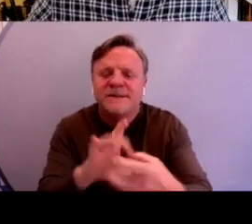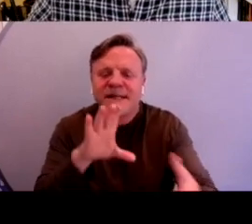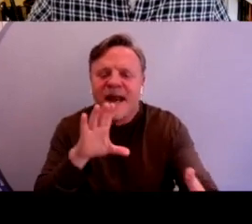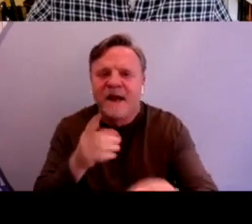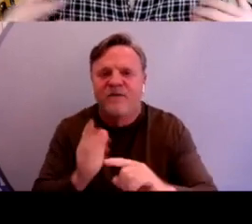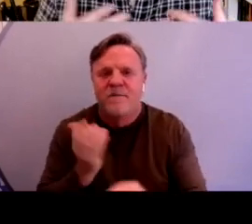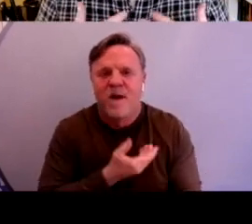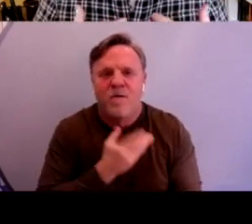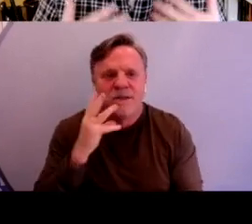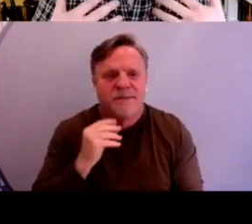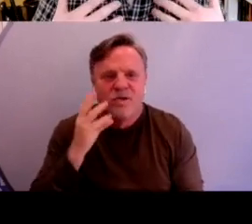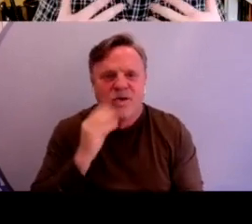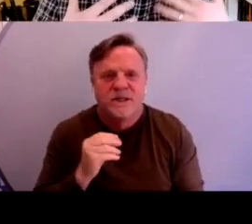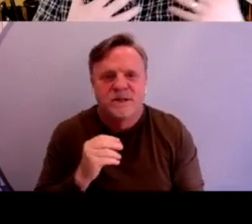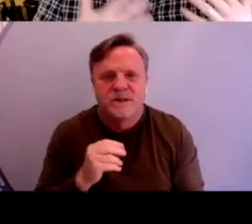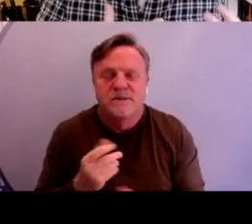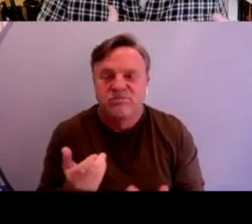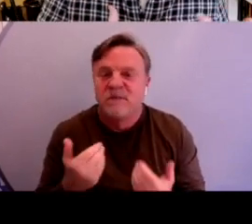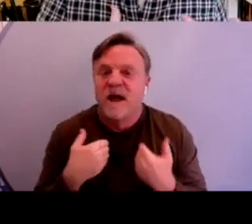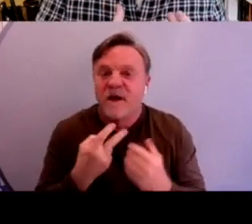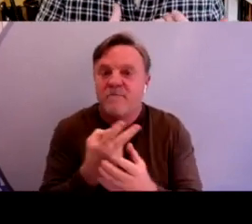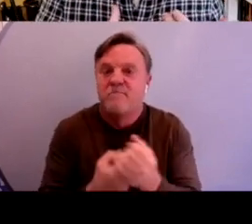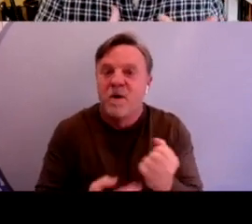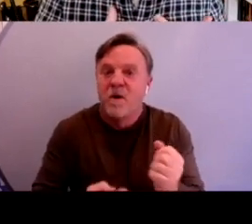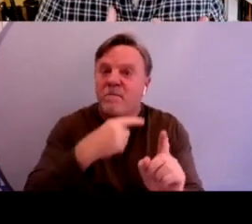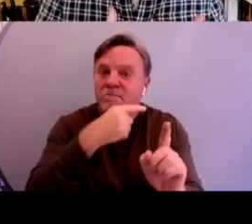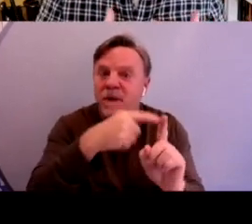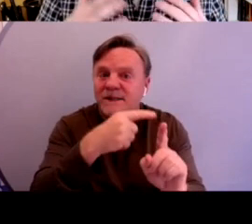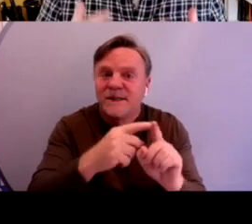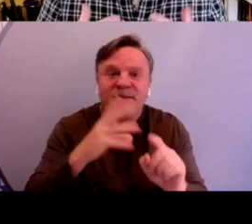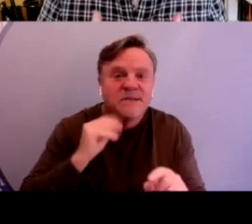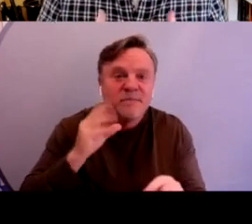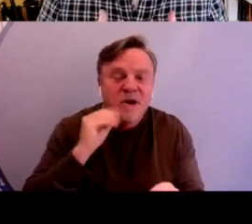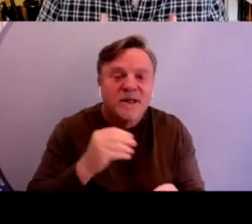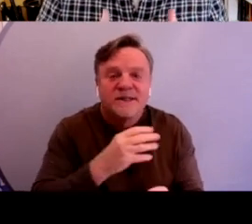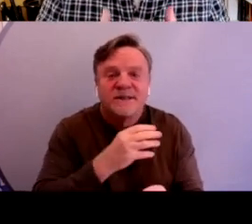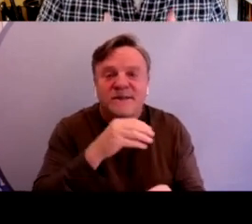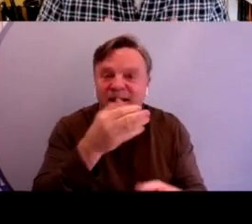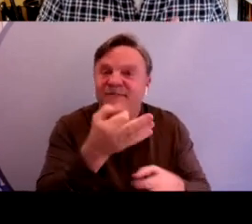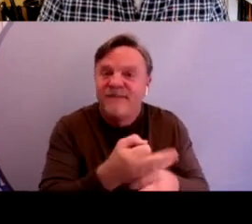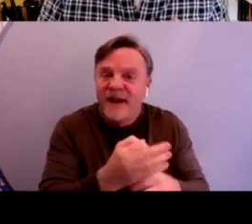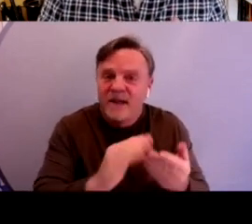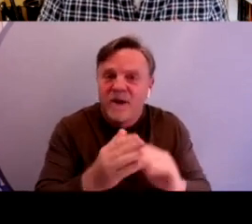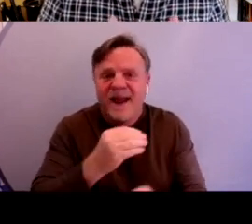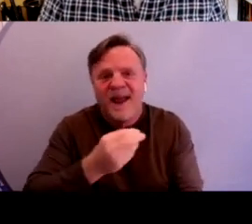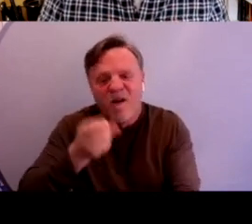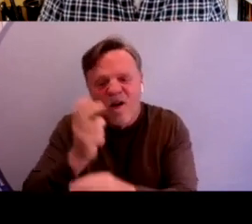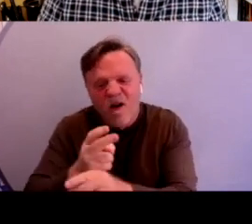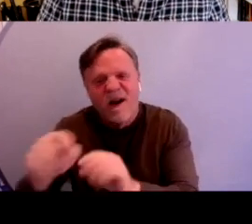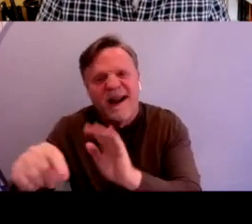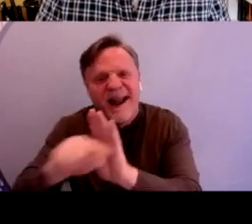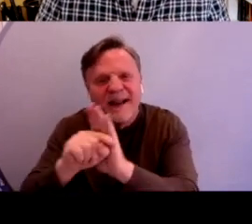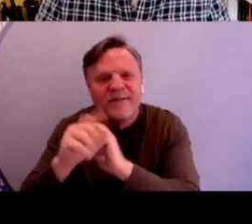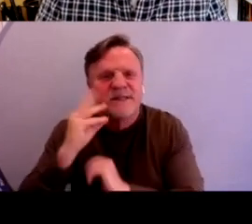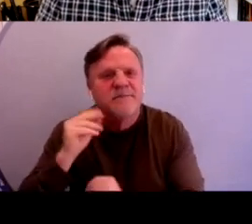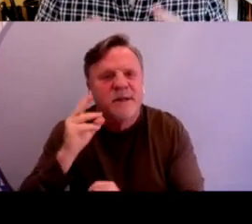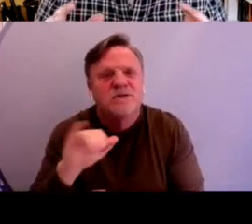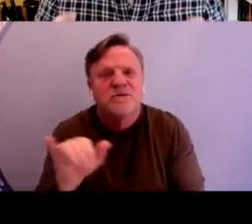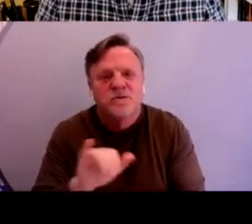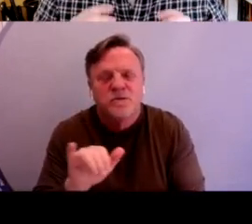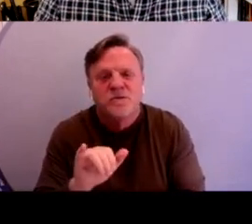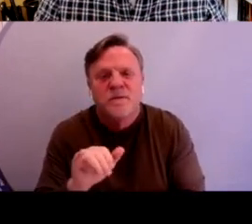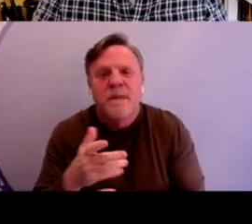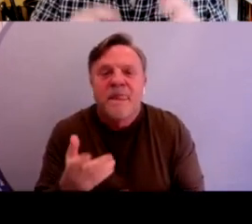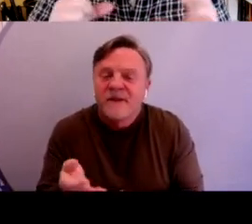experiences. I've had both very positive experiences in faith communities, and I've had some really hard and negative experiences as well. So rather